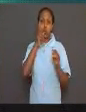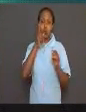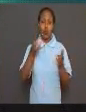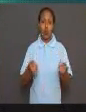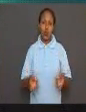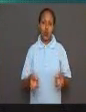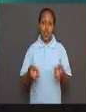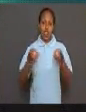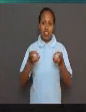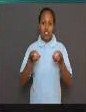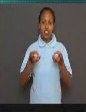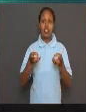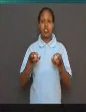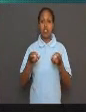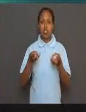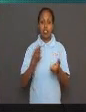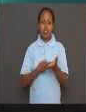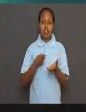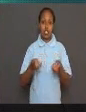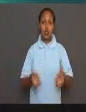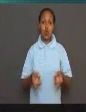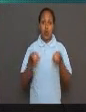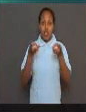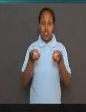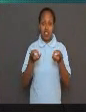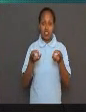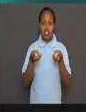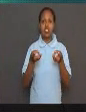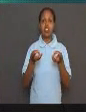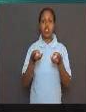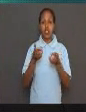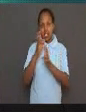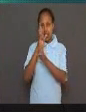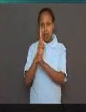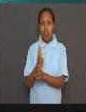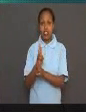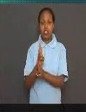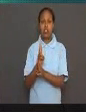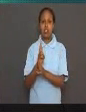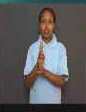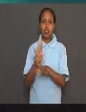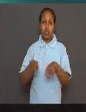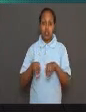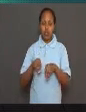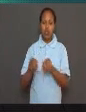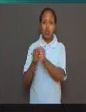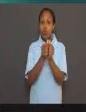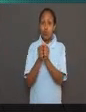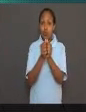weight is its weight with respect to the